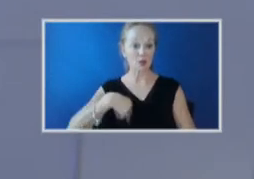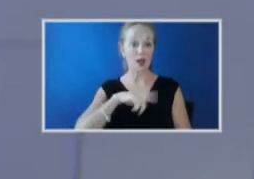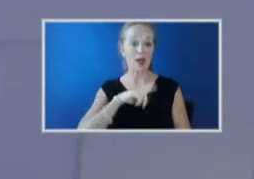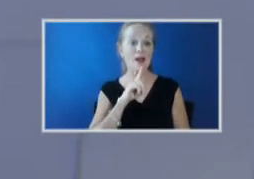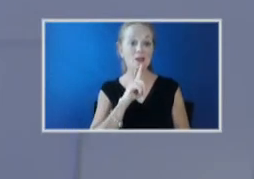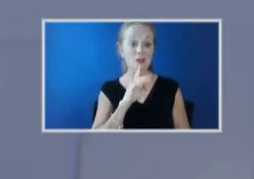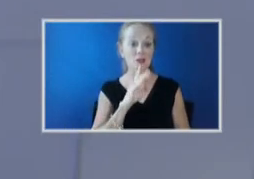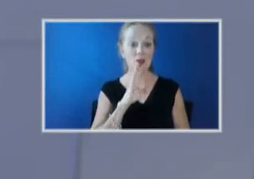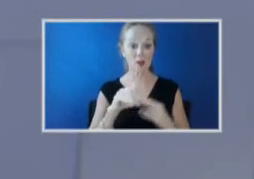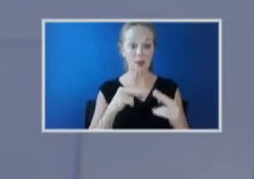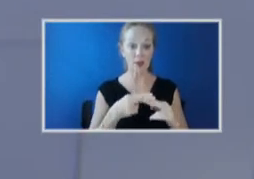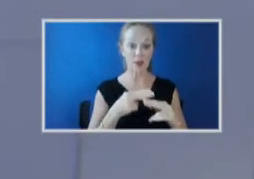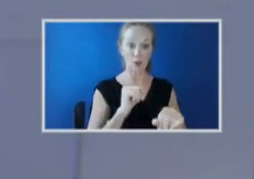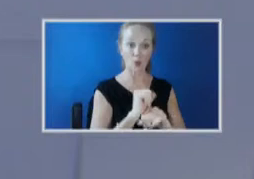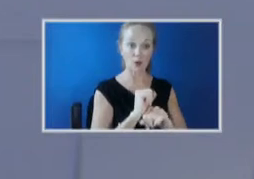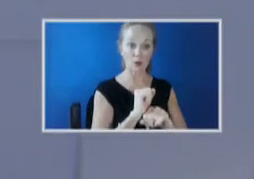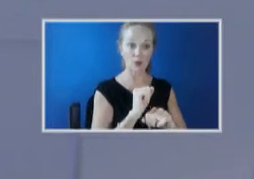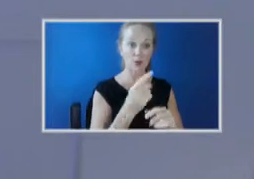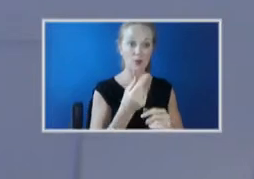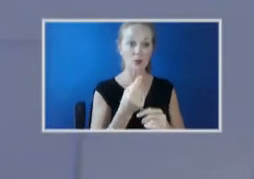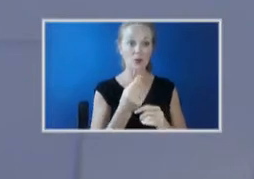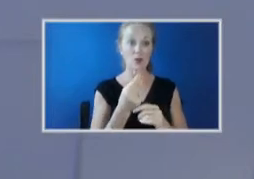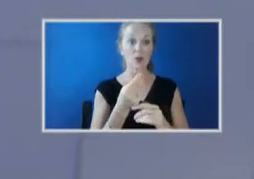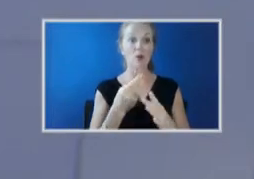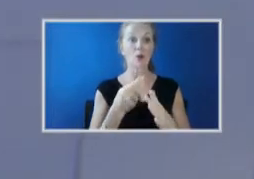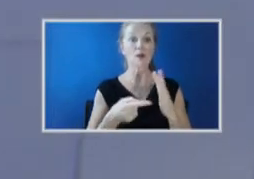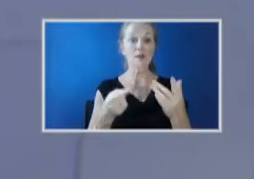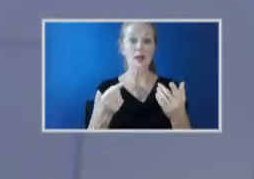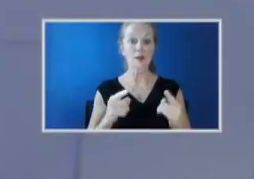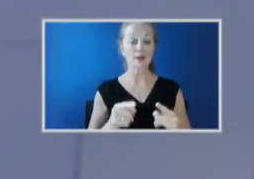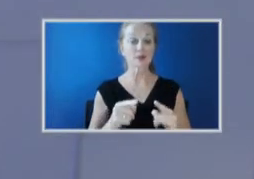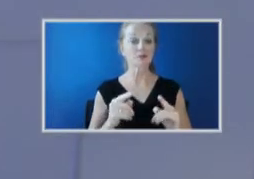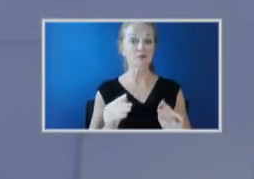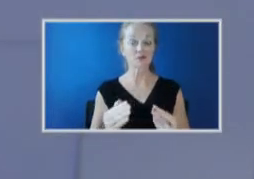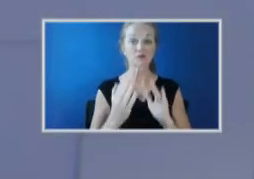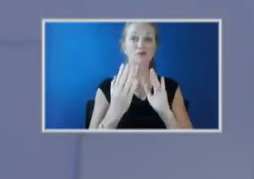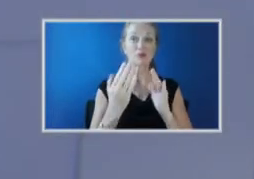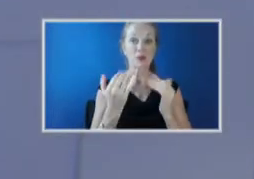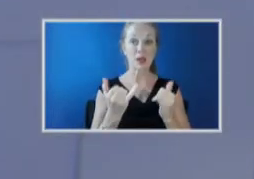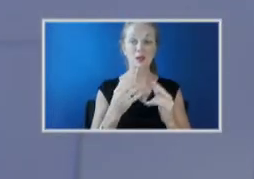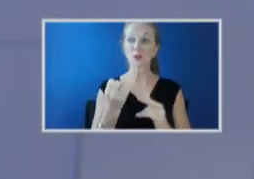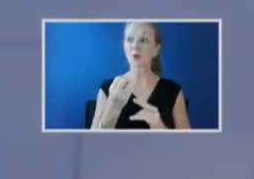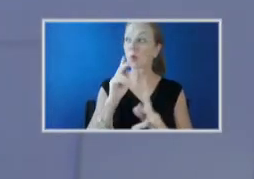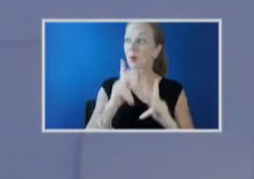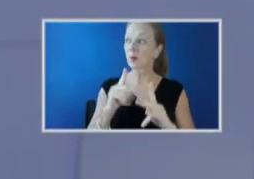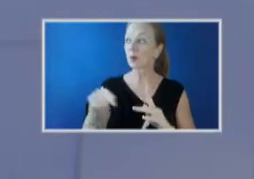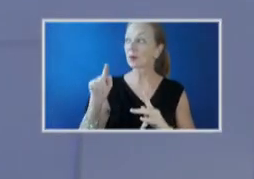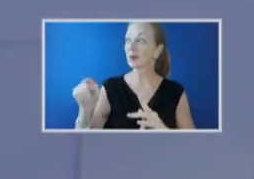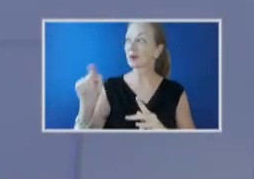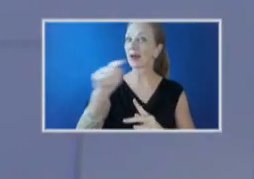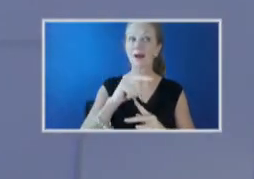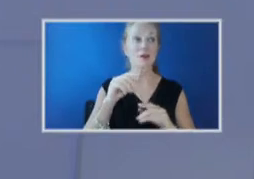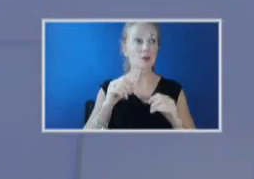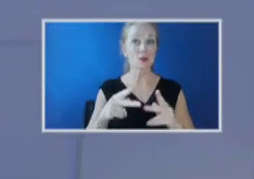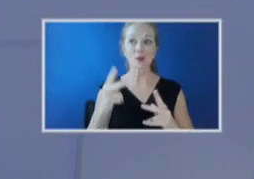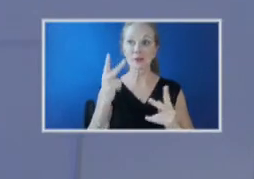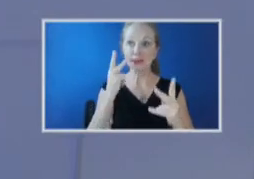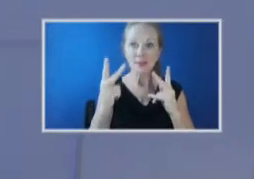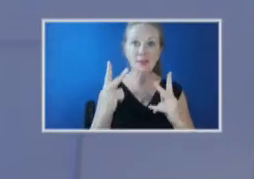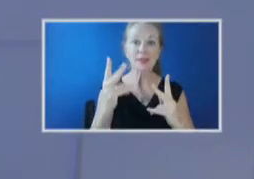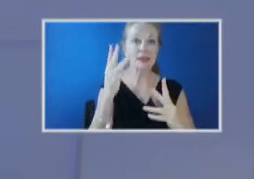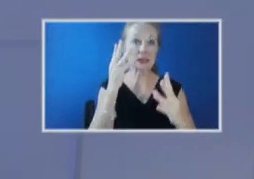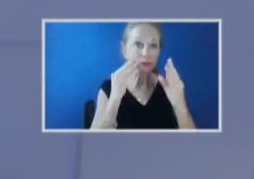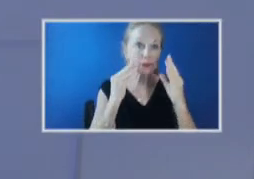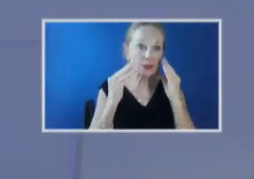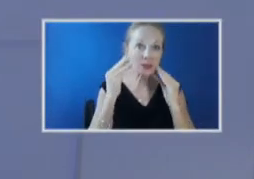about the work that we're doing and what's coming up in front of us so that people can have an opportunity to see and hear